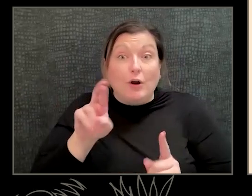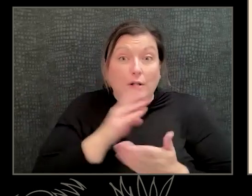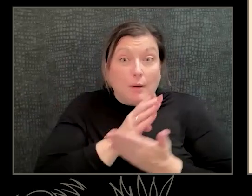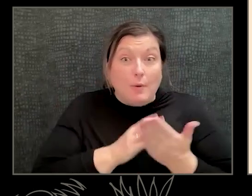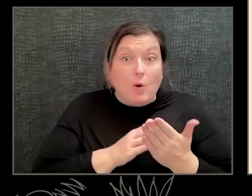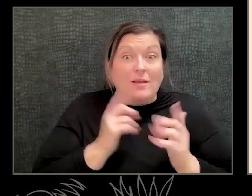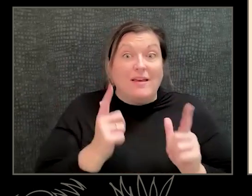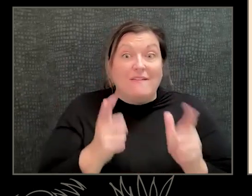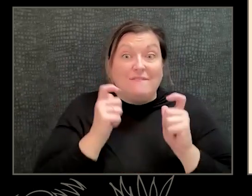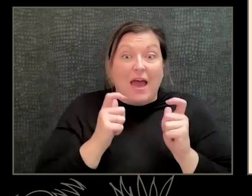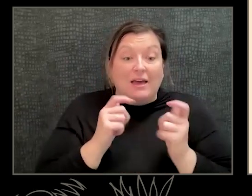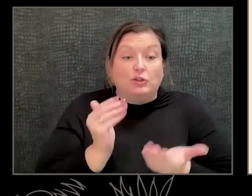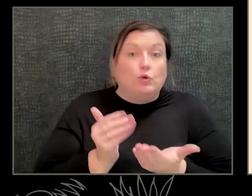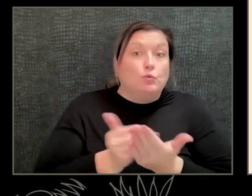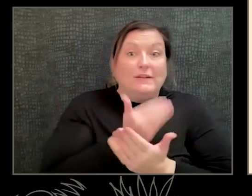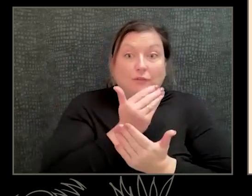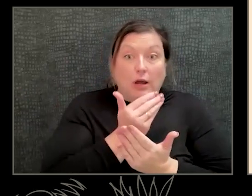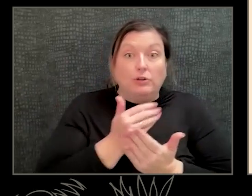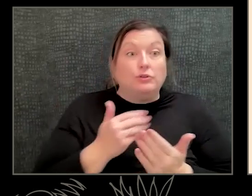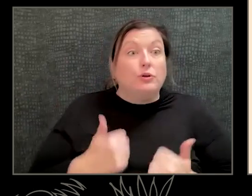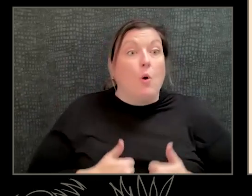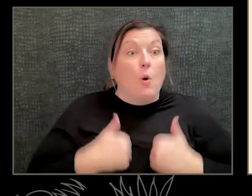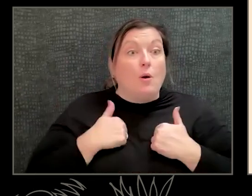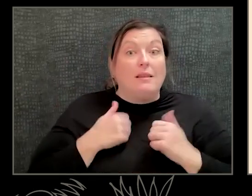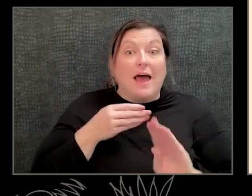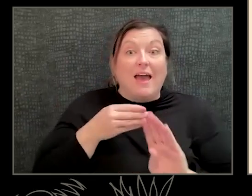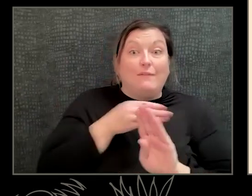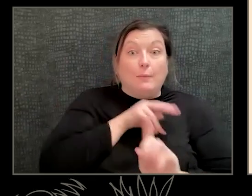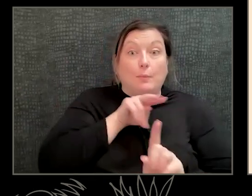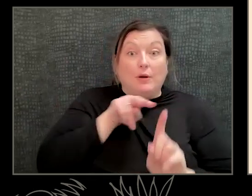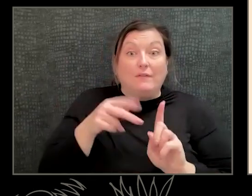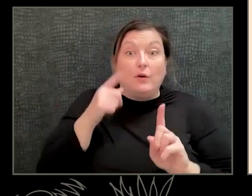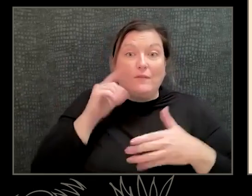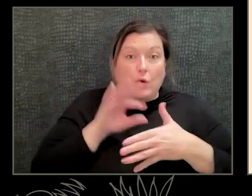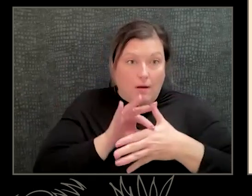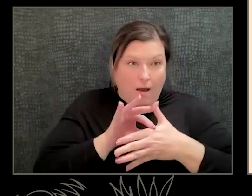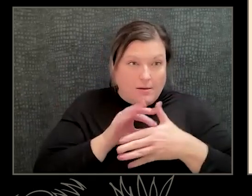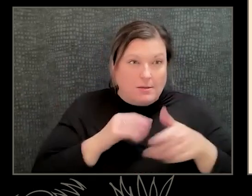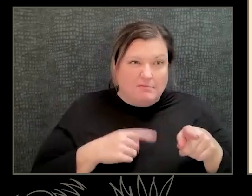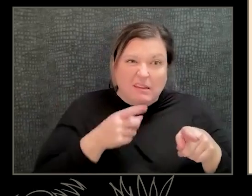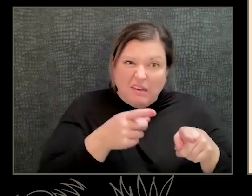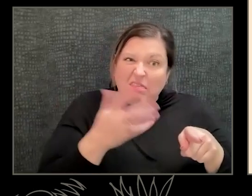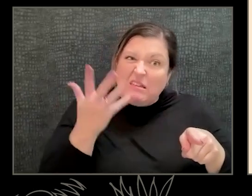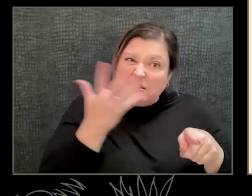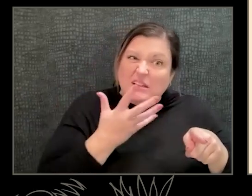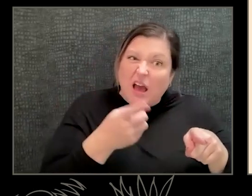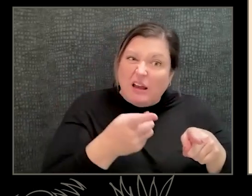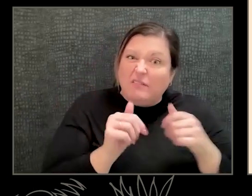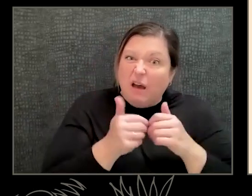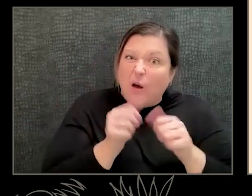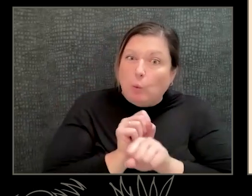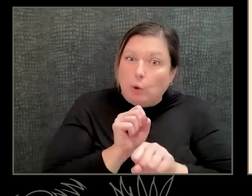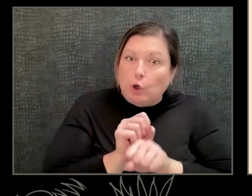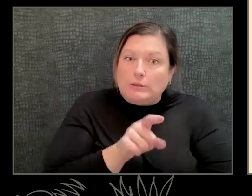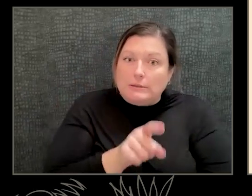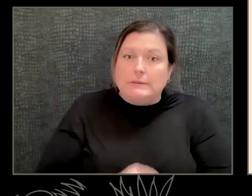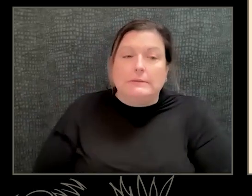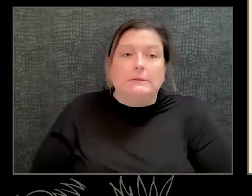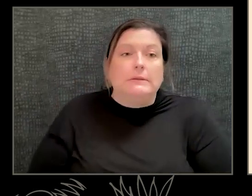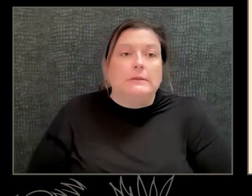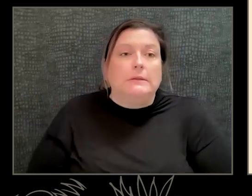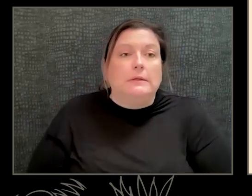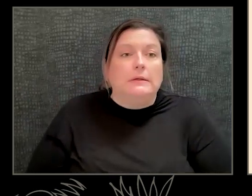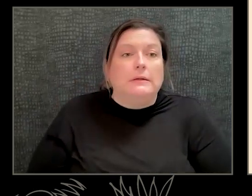refresh or live preview for content. So this is kind of how it works. This is